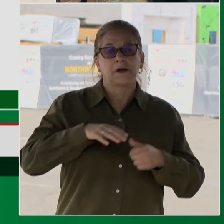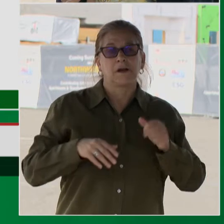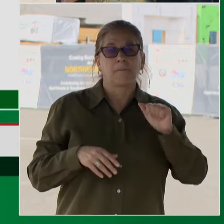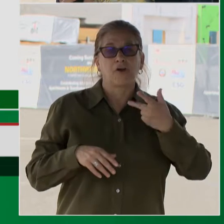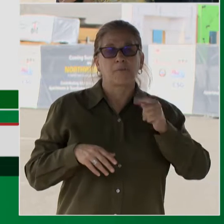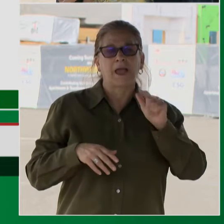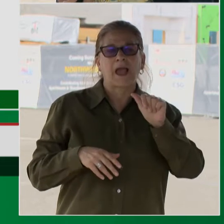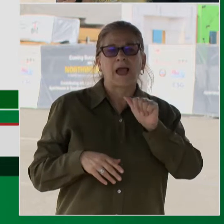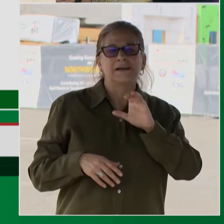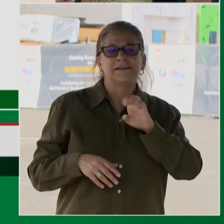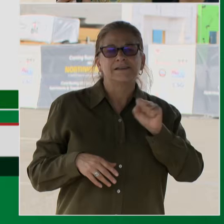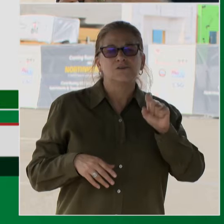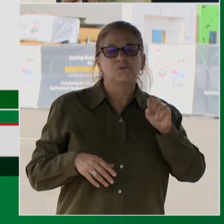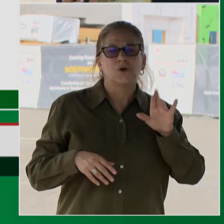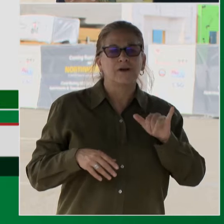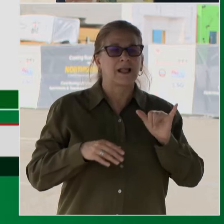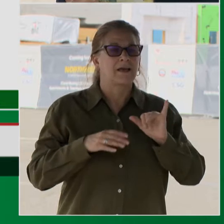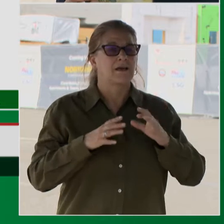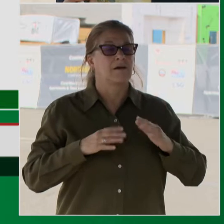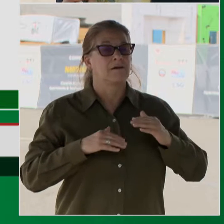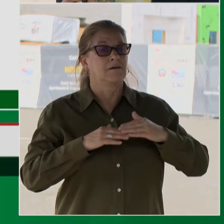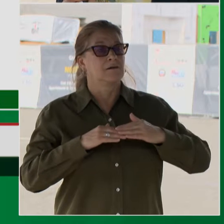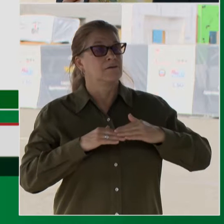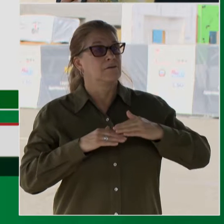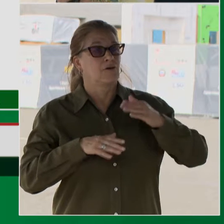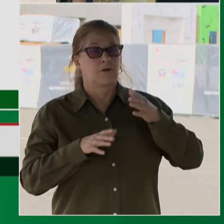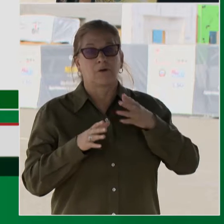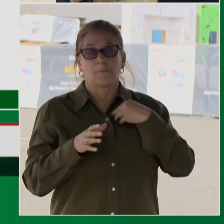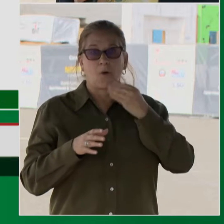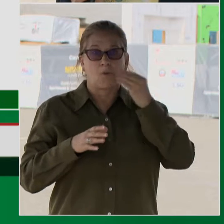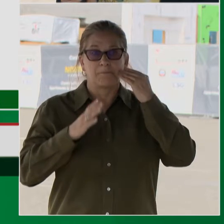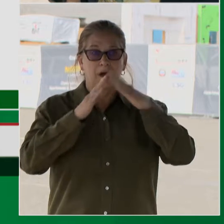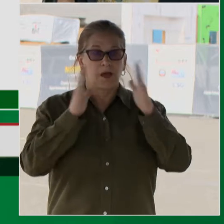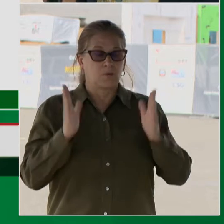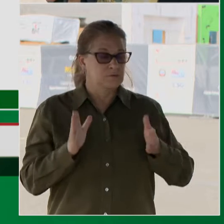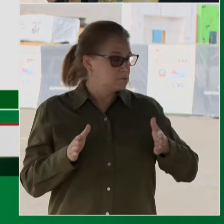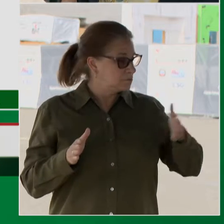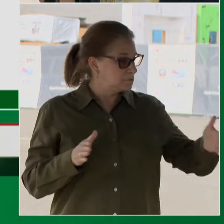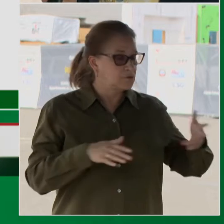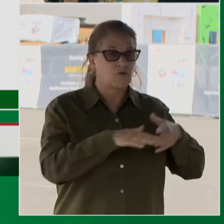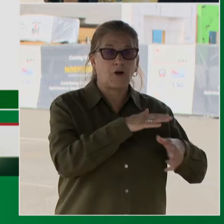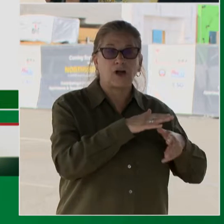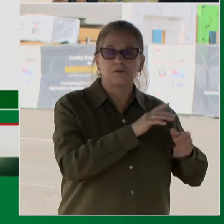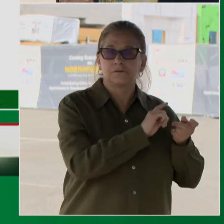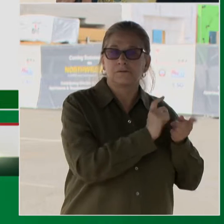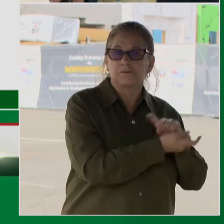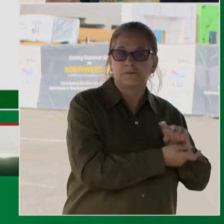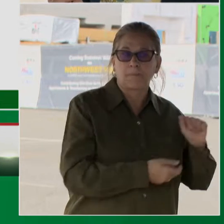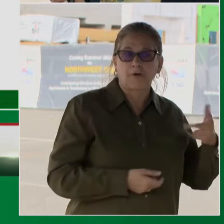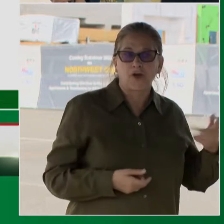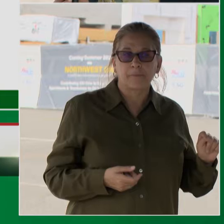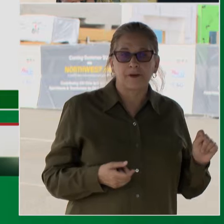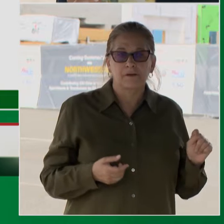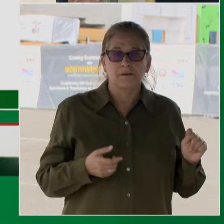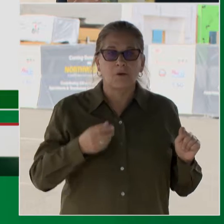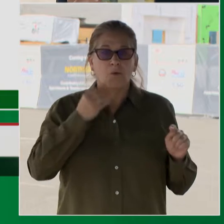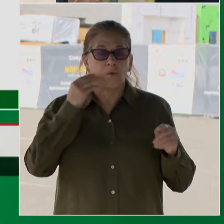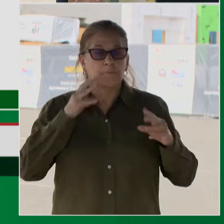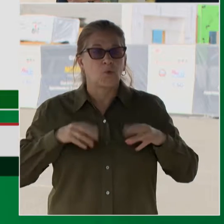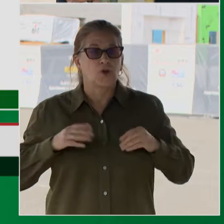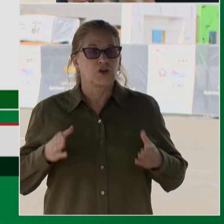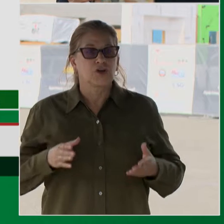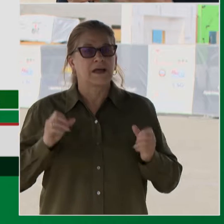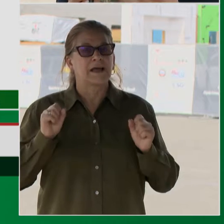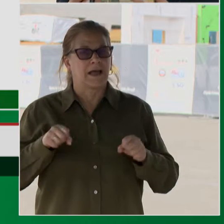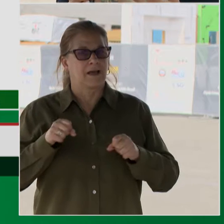be a garage. And in a lot of neighborhoods, homeowners can create these things by right.